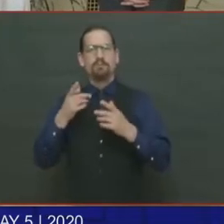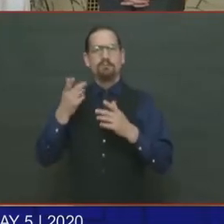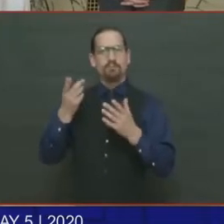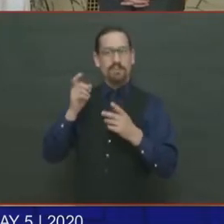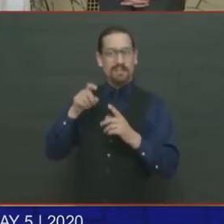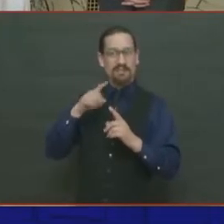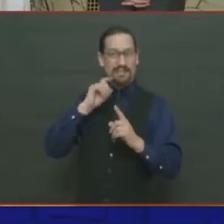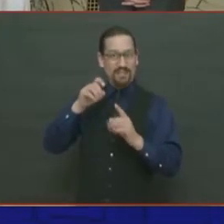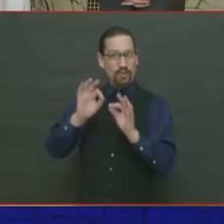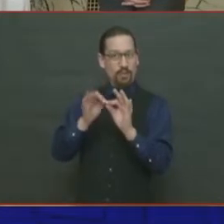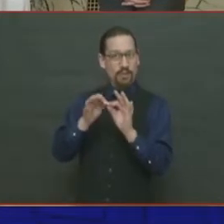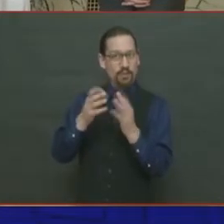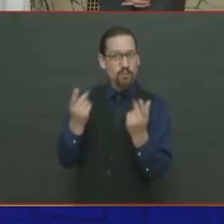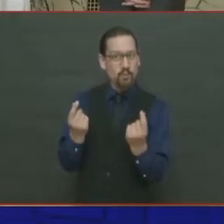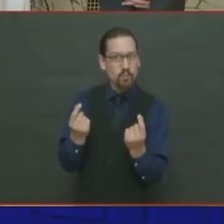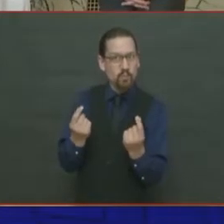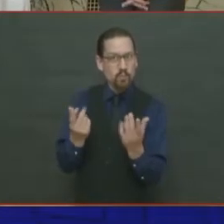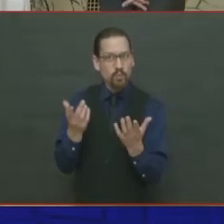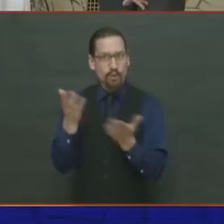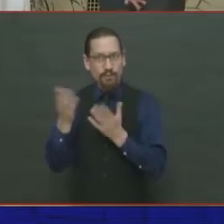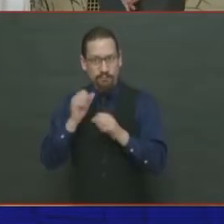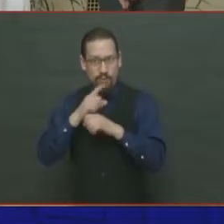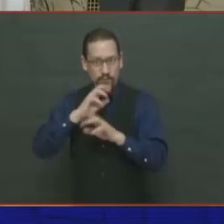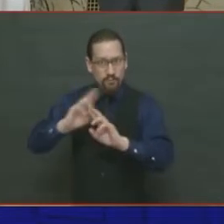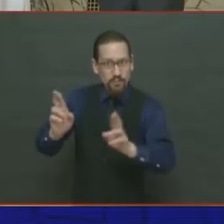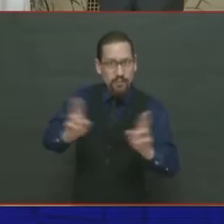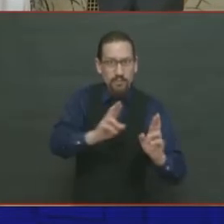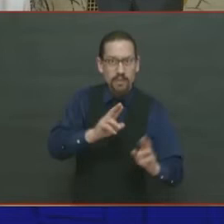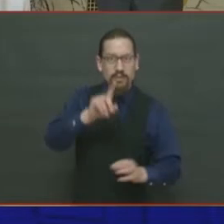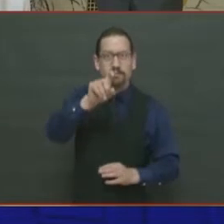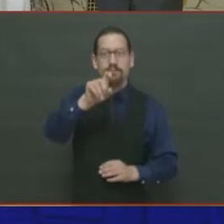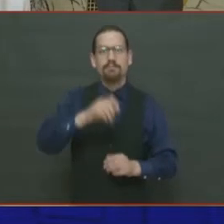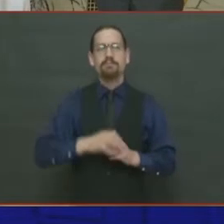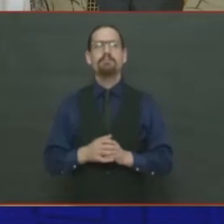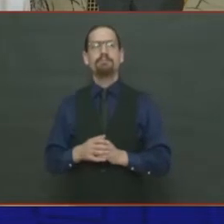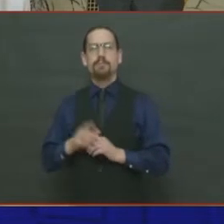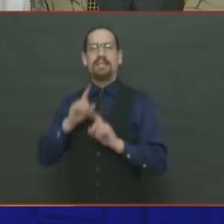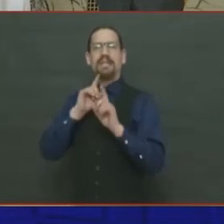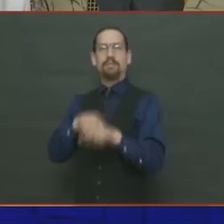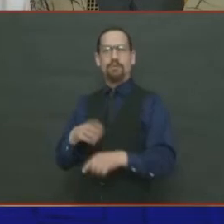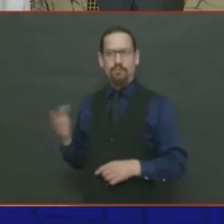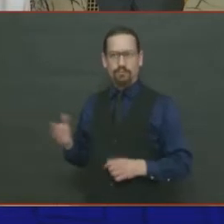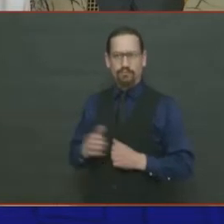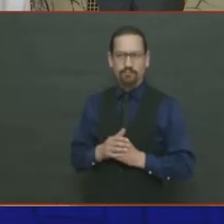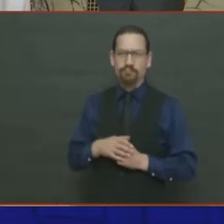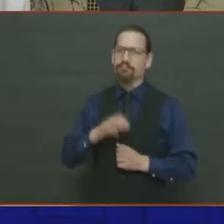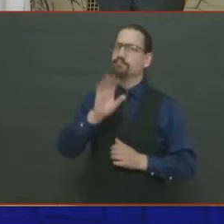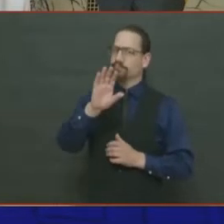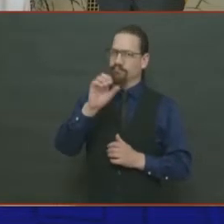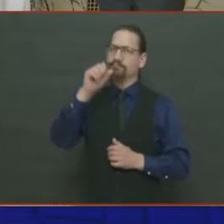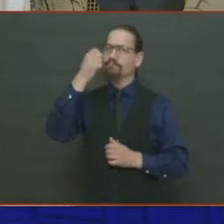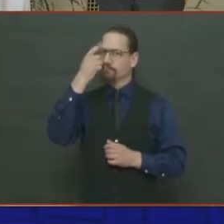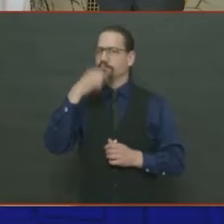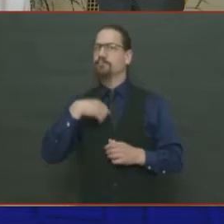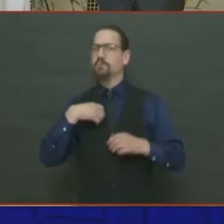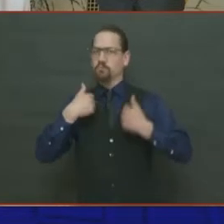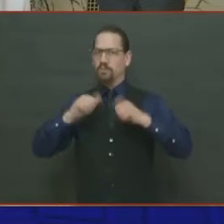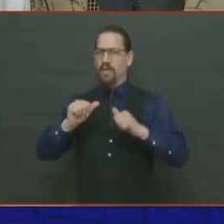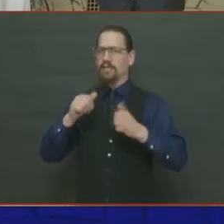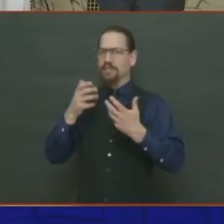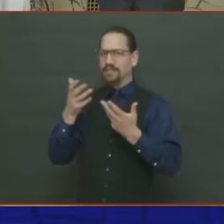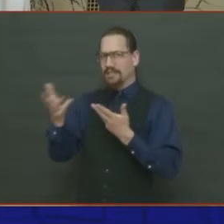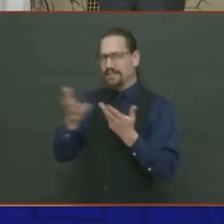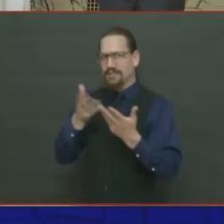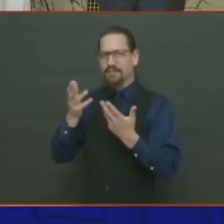Excellent questions. We are actively working on ways to adjust to the community's needs.